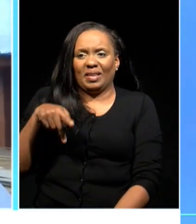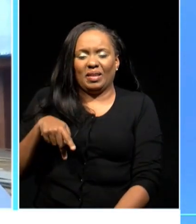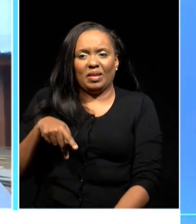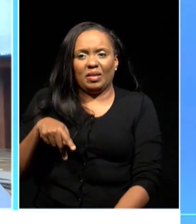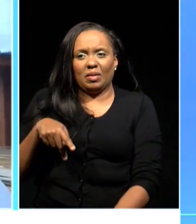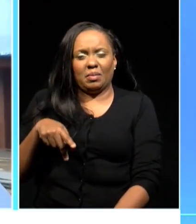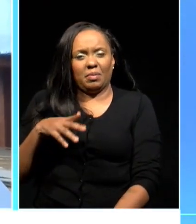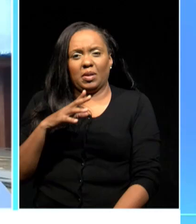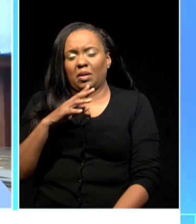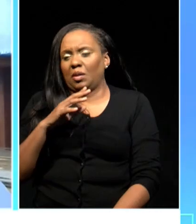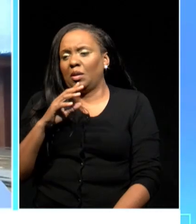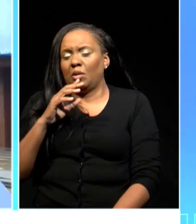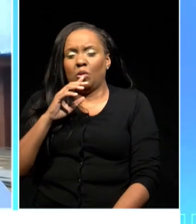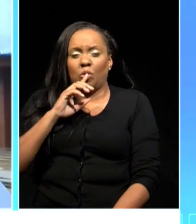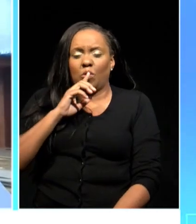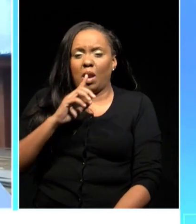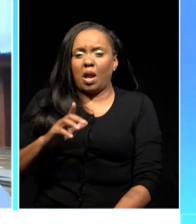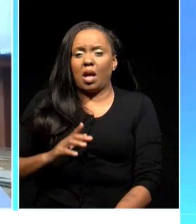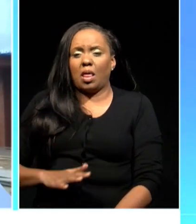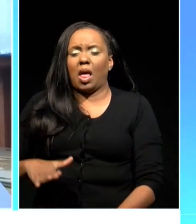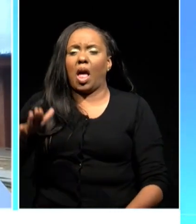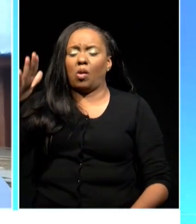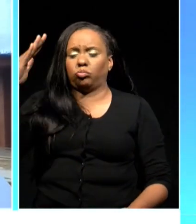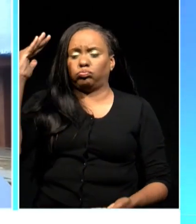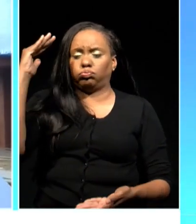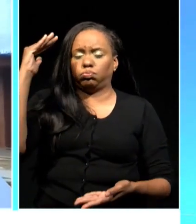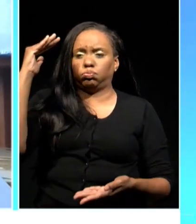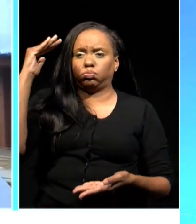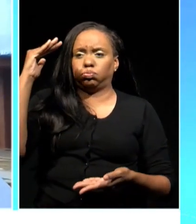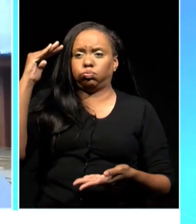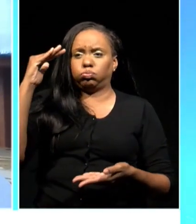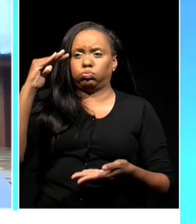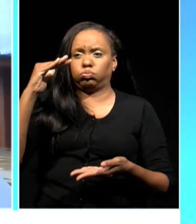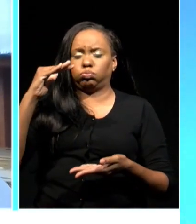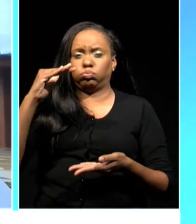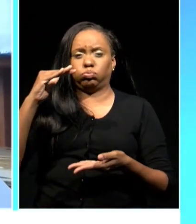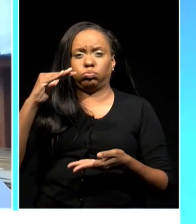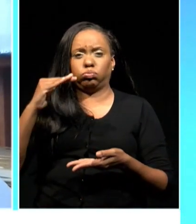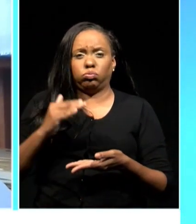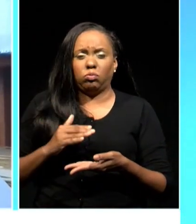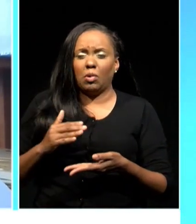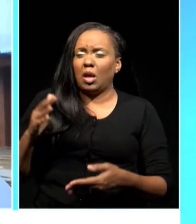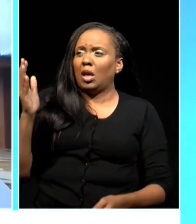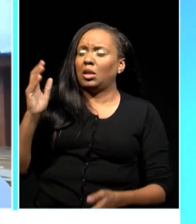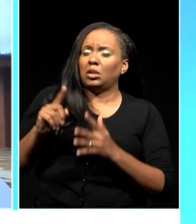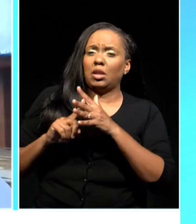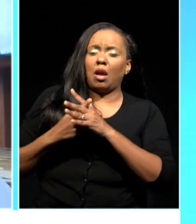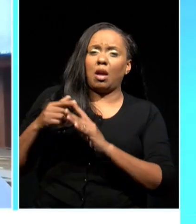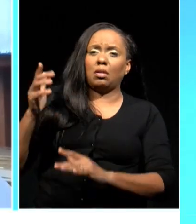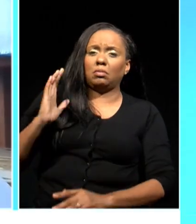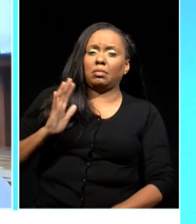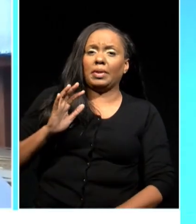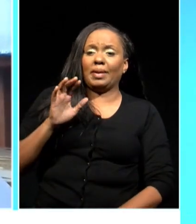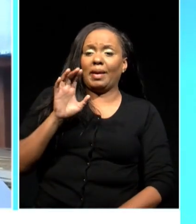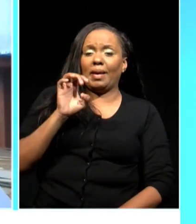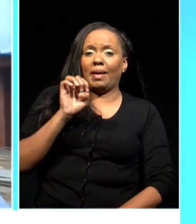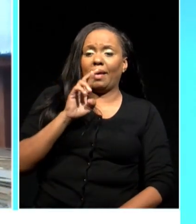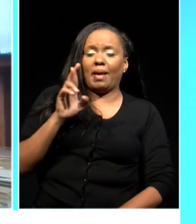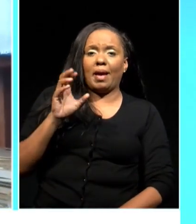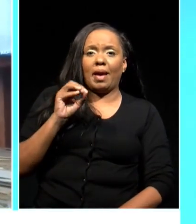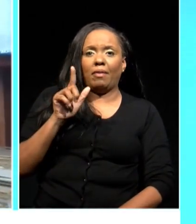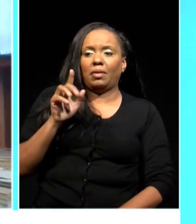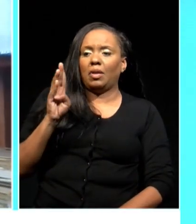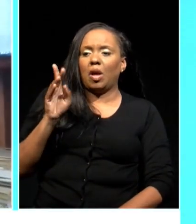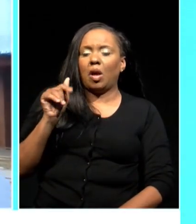Barra and coming right through to the horrible performance in between 2008